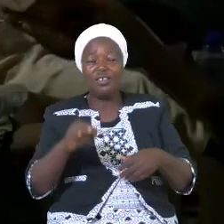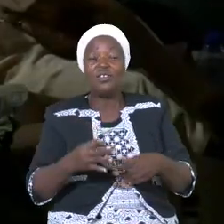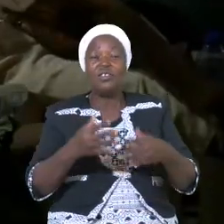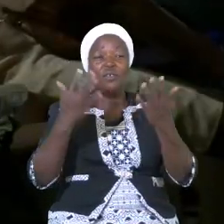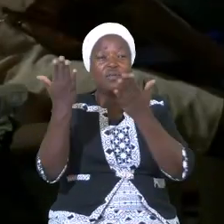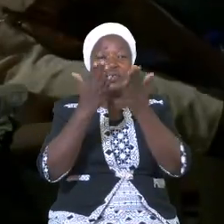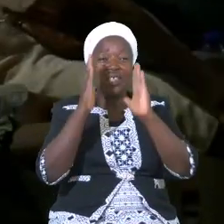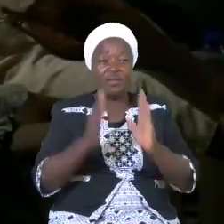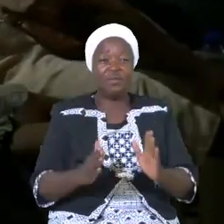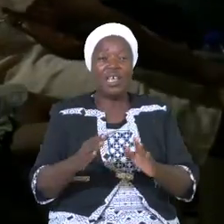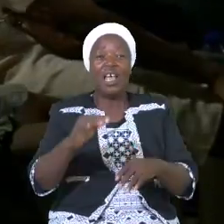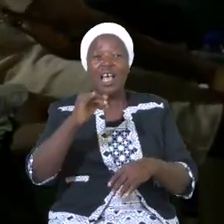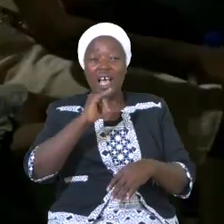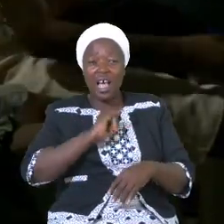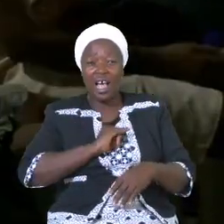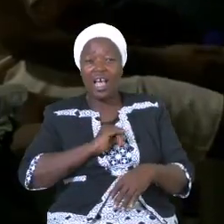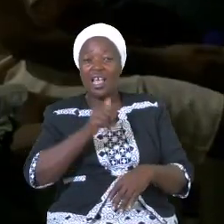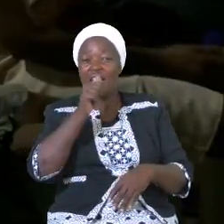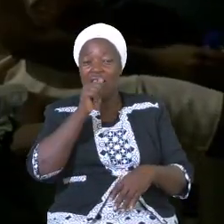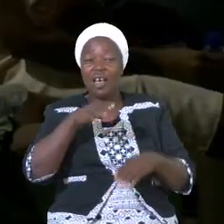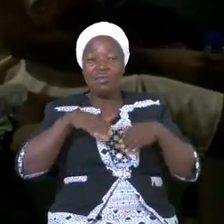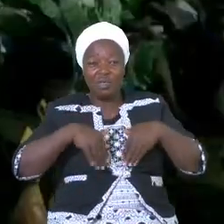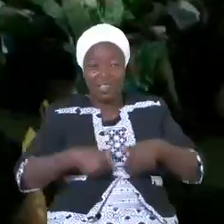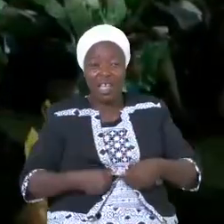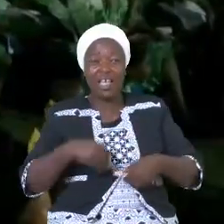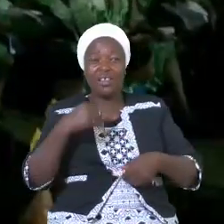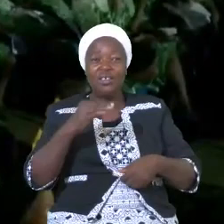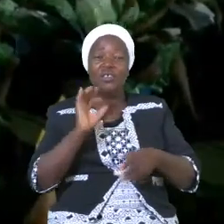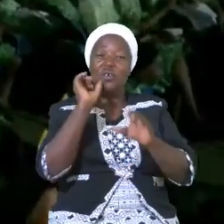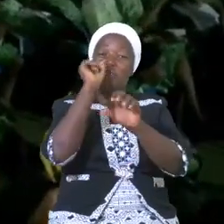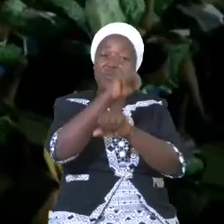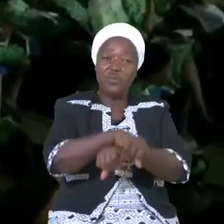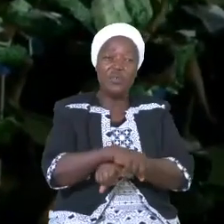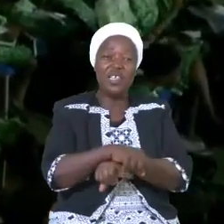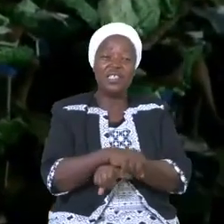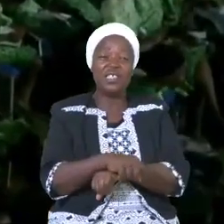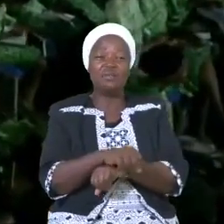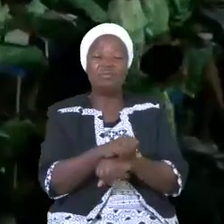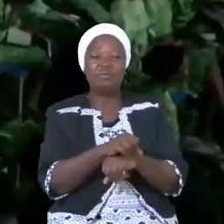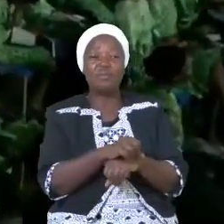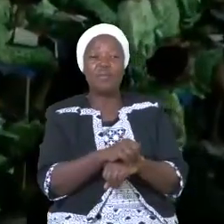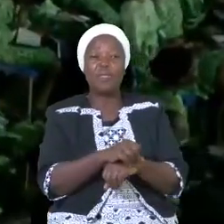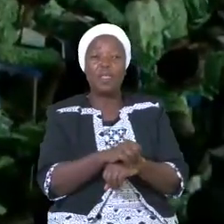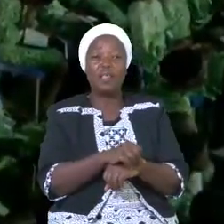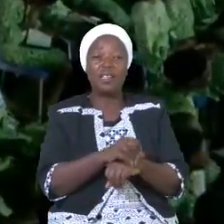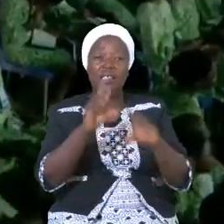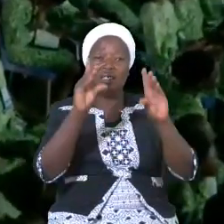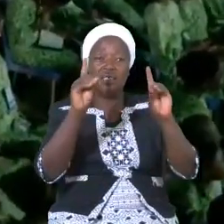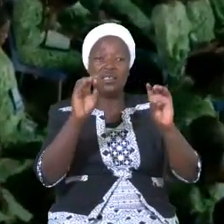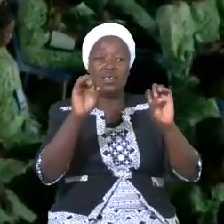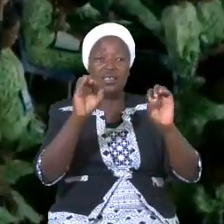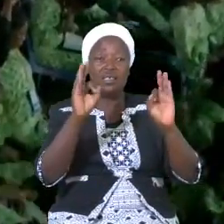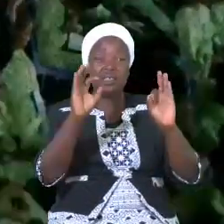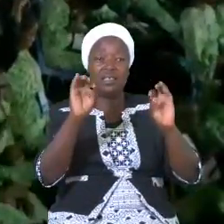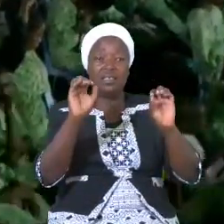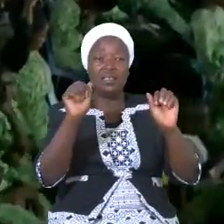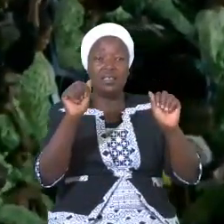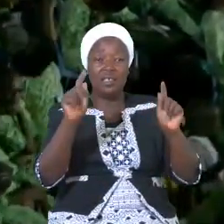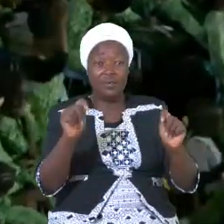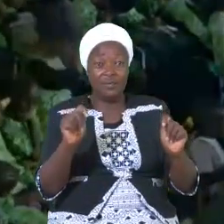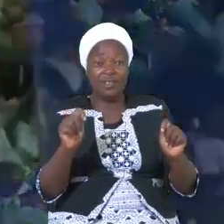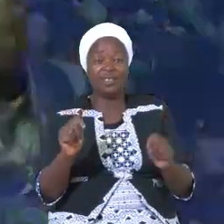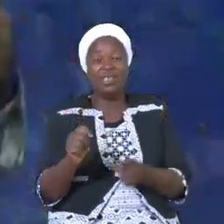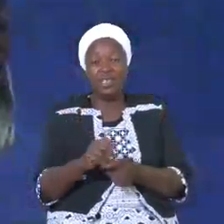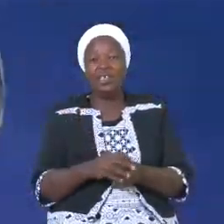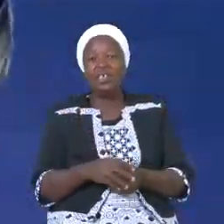i am tired of defeat and then christ said if you are tired come come